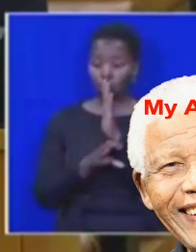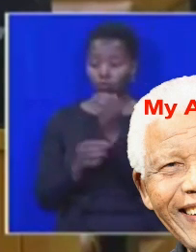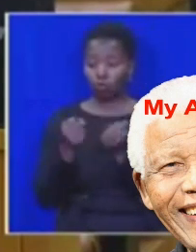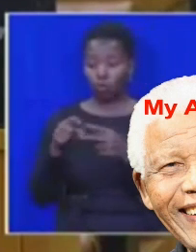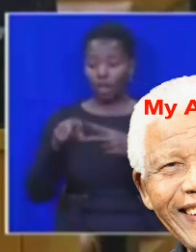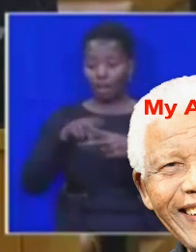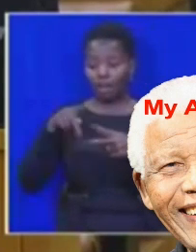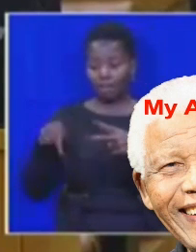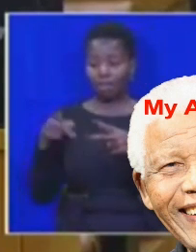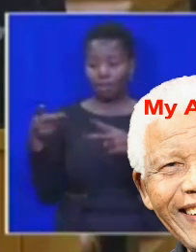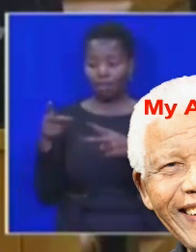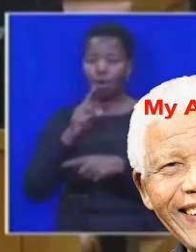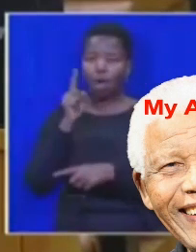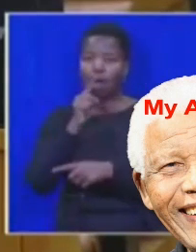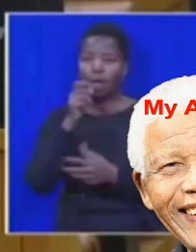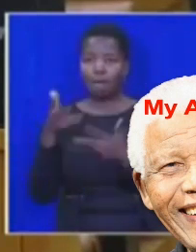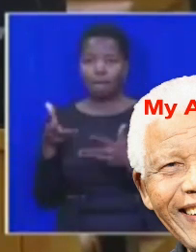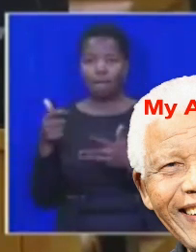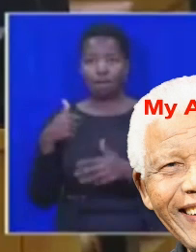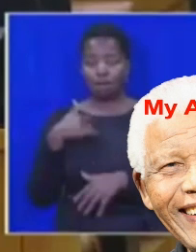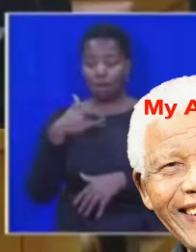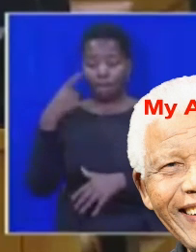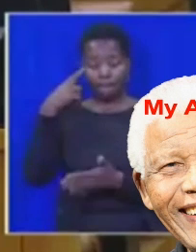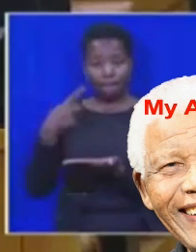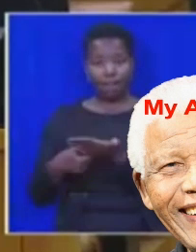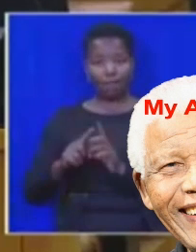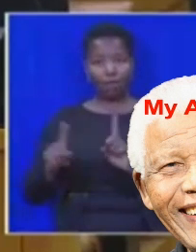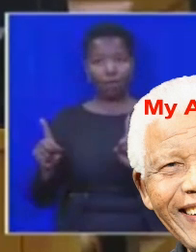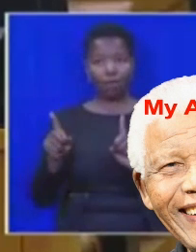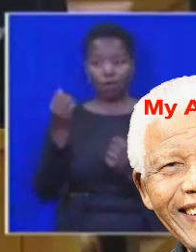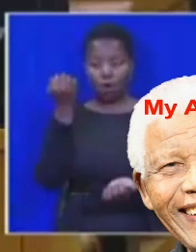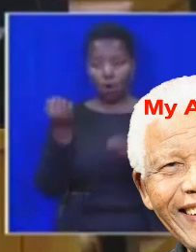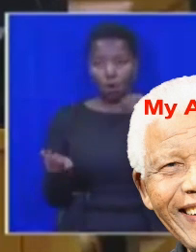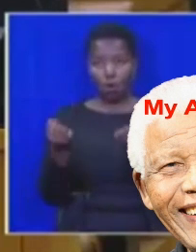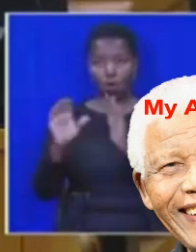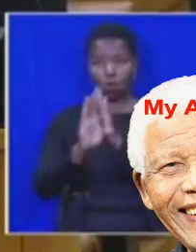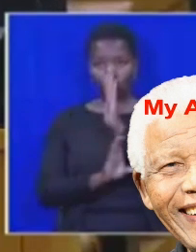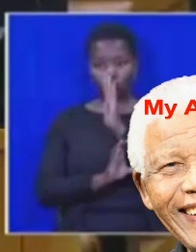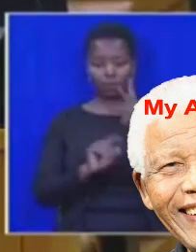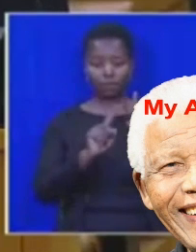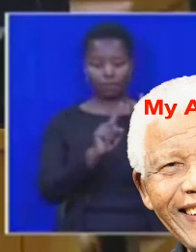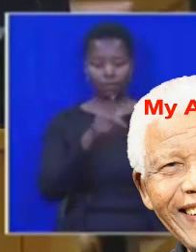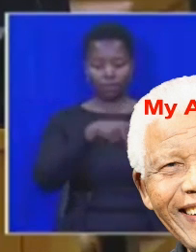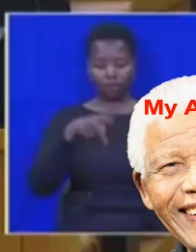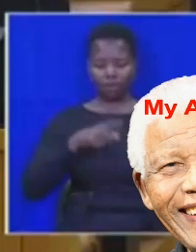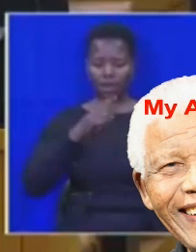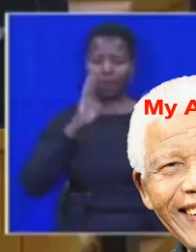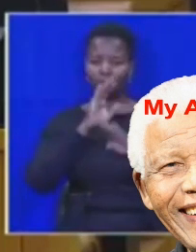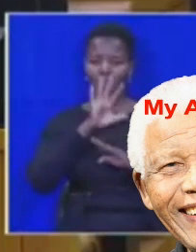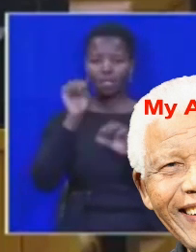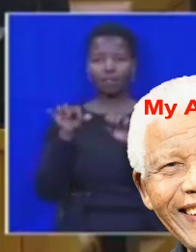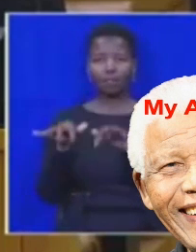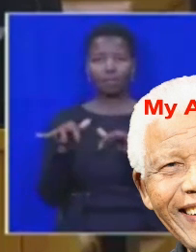Public Protector are. I personally don't believe that the Court and the Public Protector are lying to the people of South